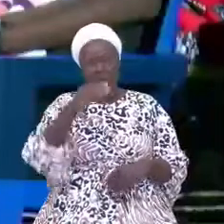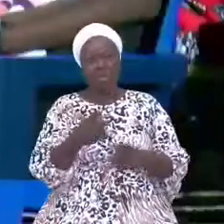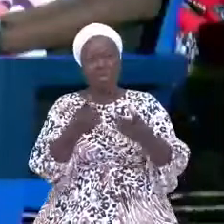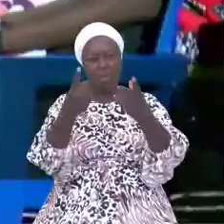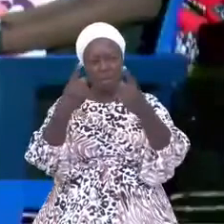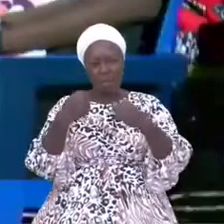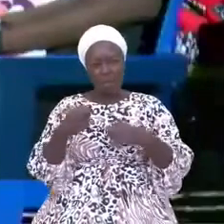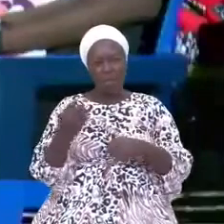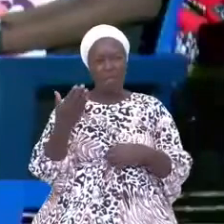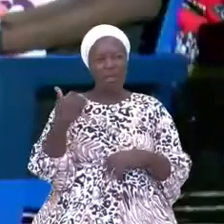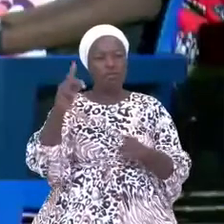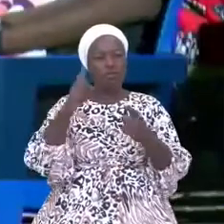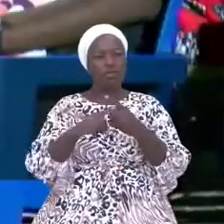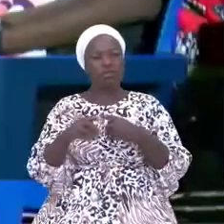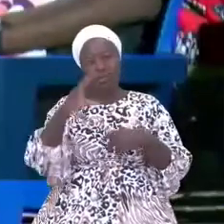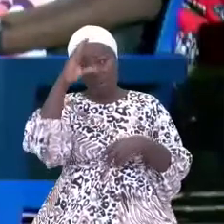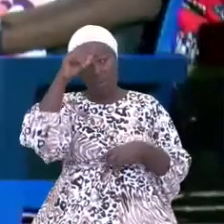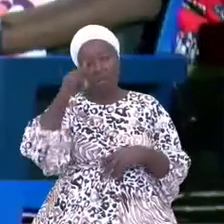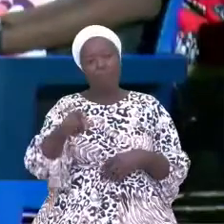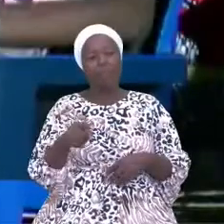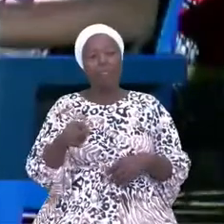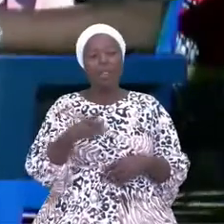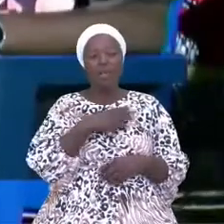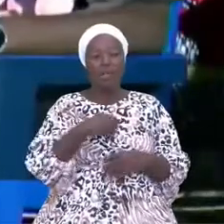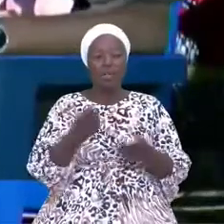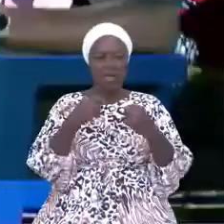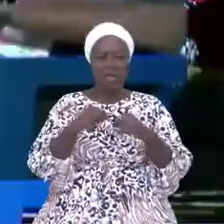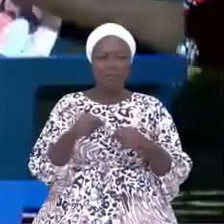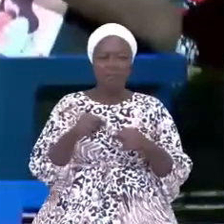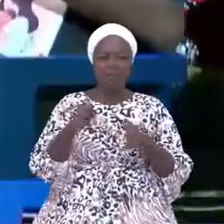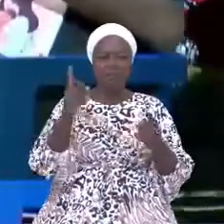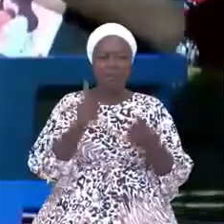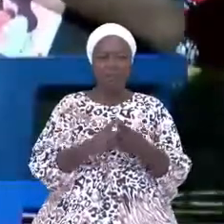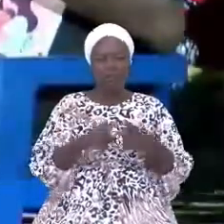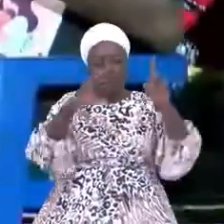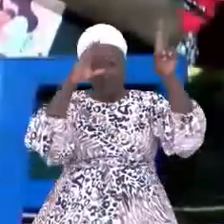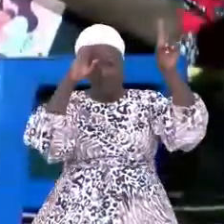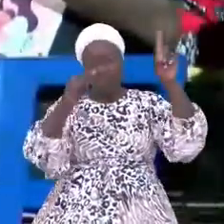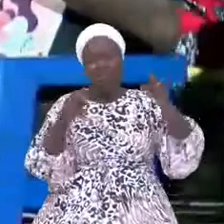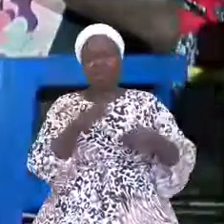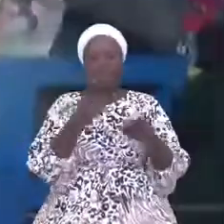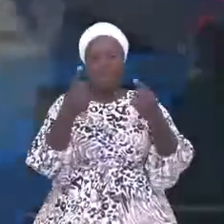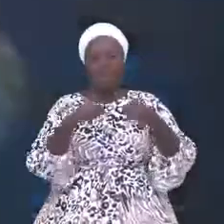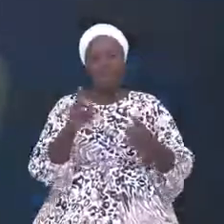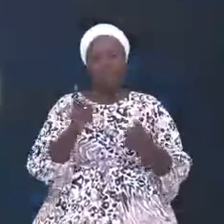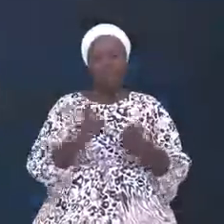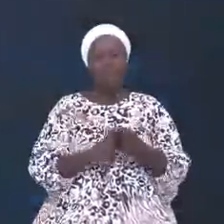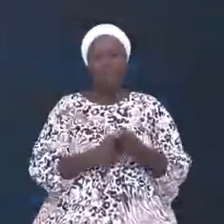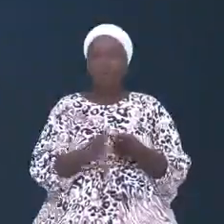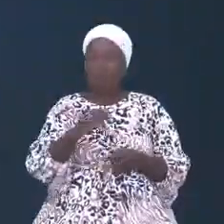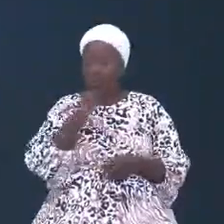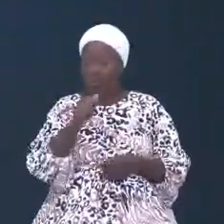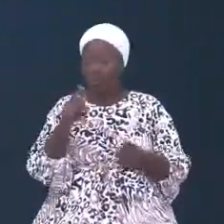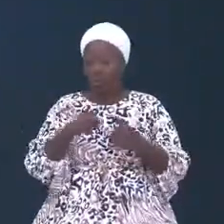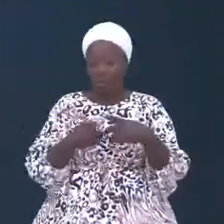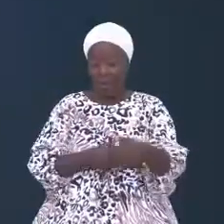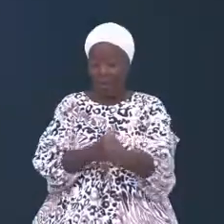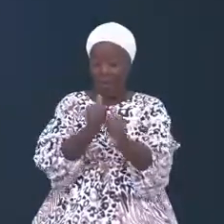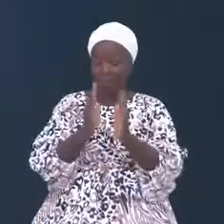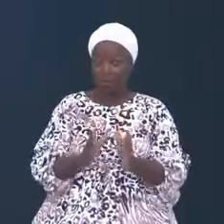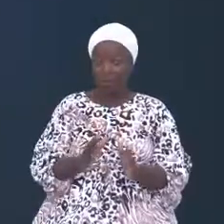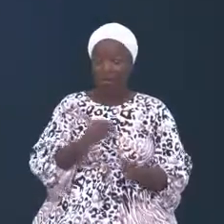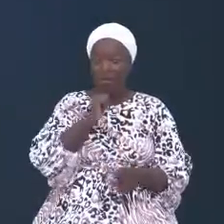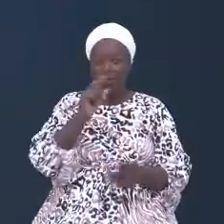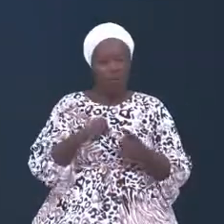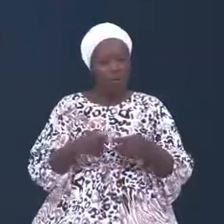came to him. They came to him. They came not to the apostles, not to